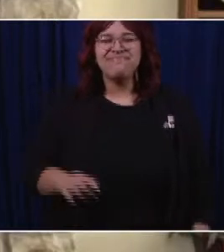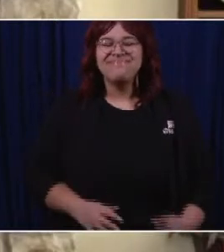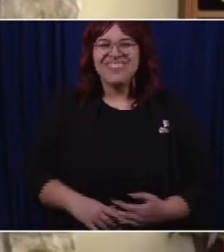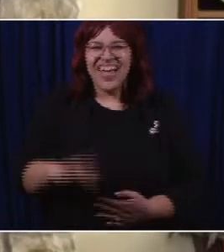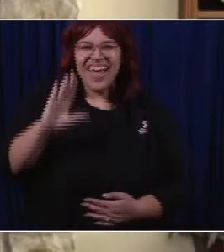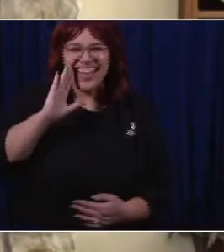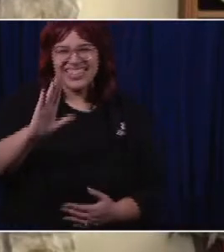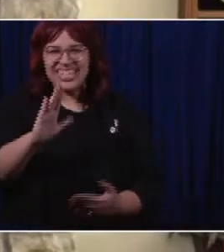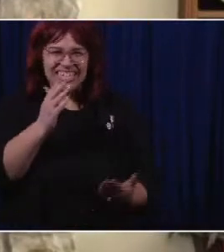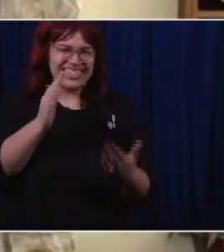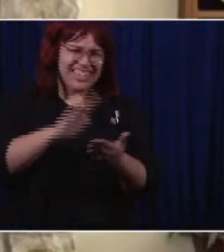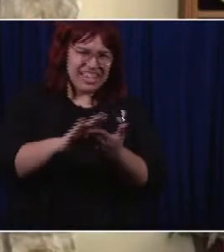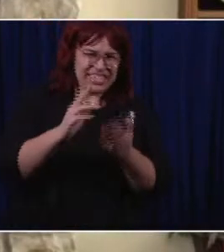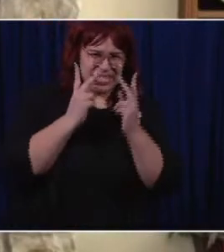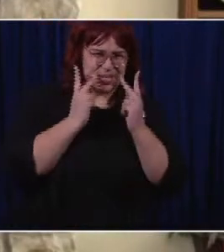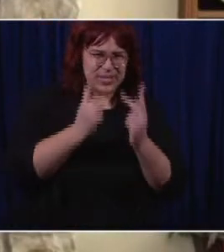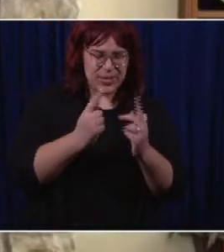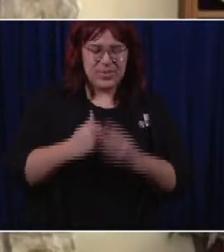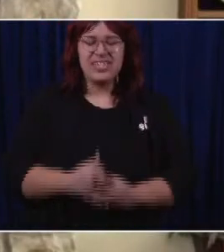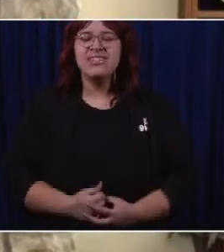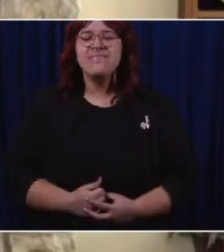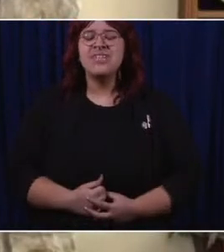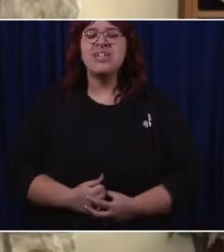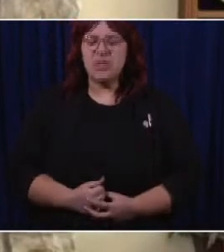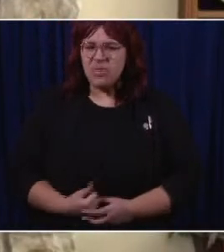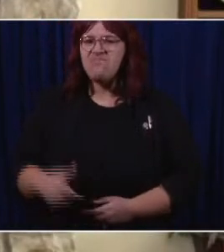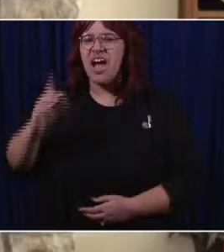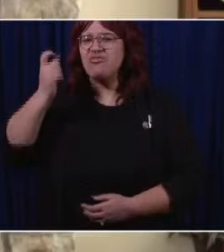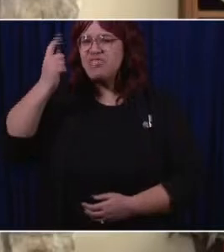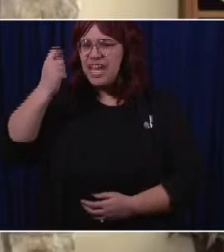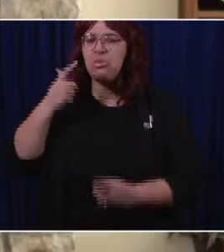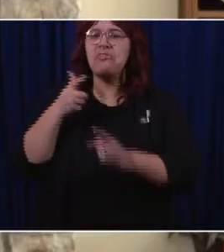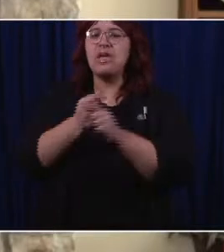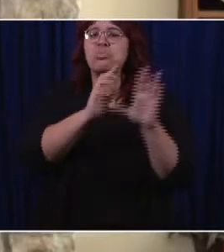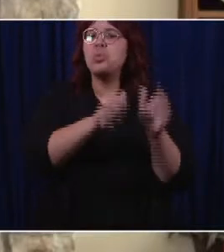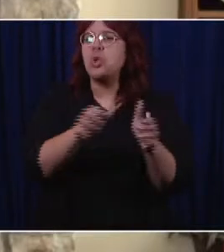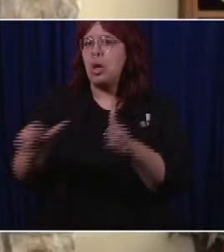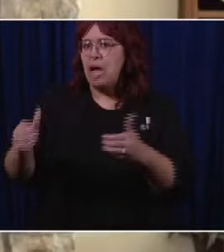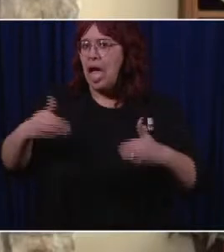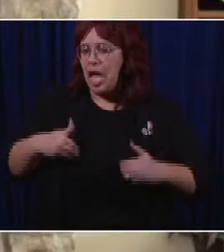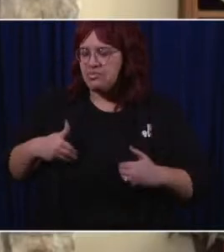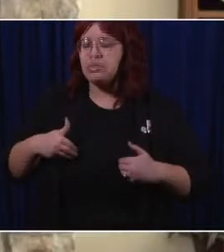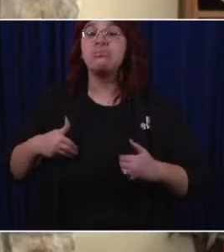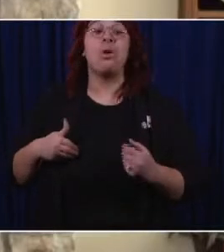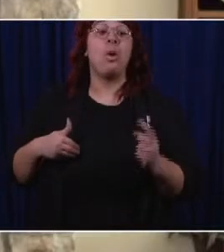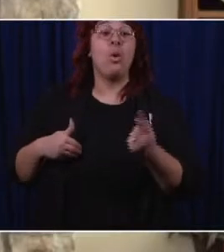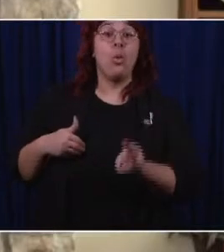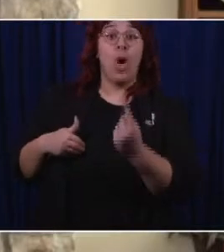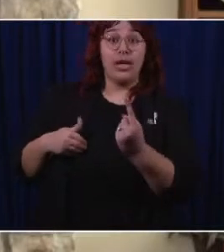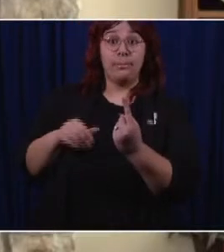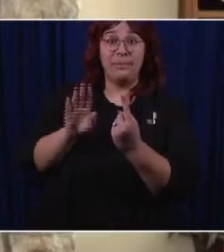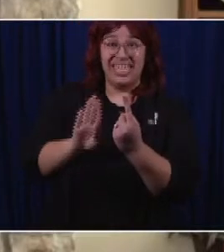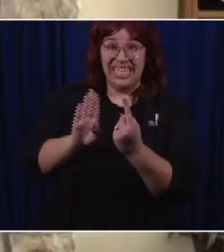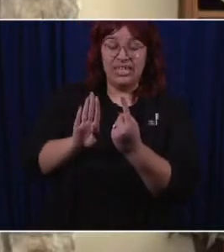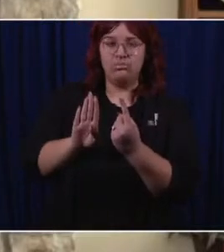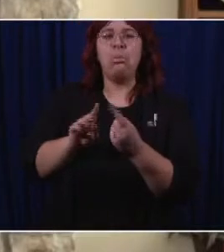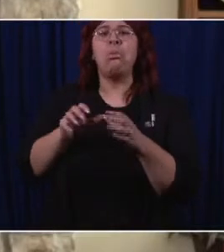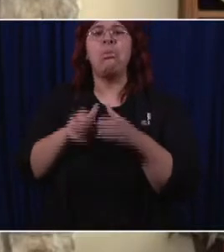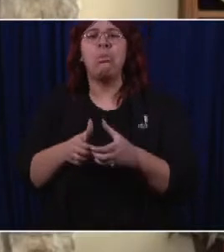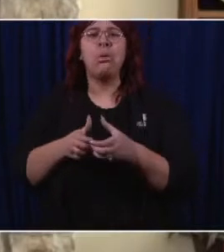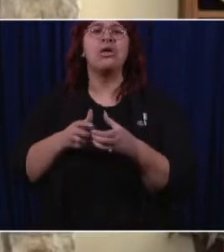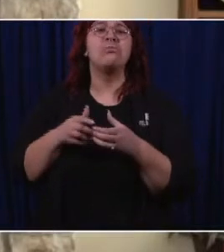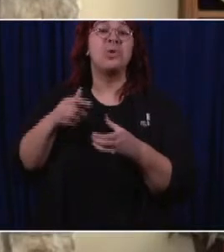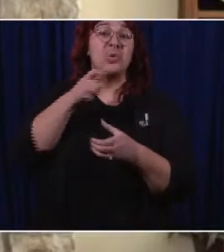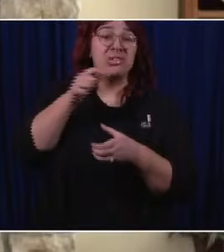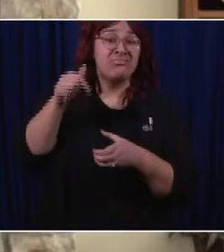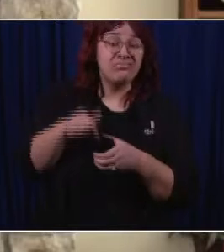now in phase 1B, we have teachers and we have those over 65, and we're going to hold there for a while. But do we